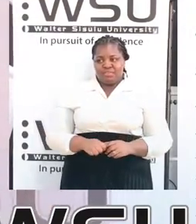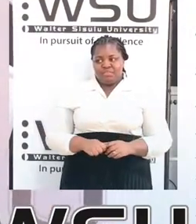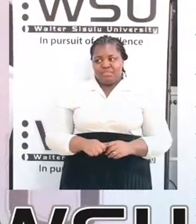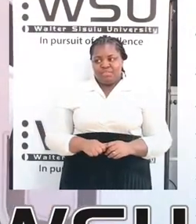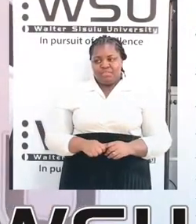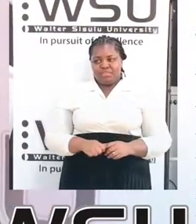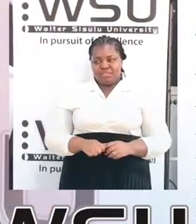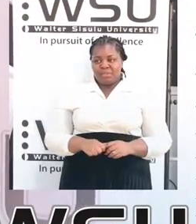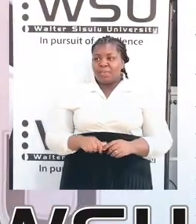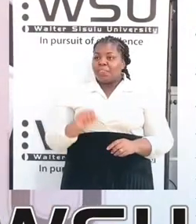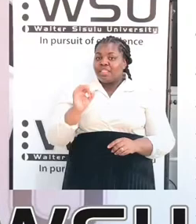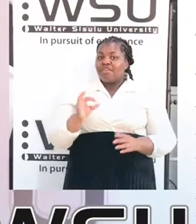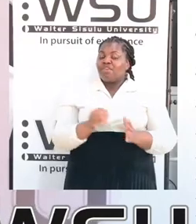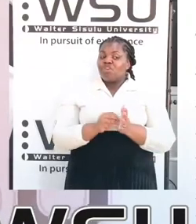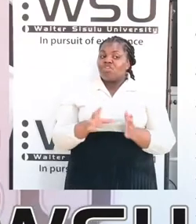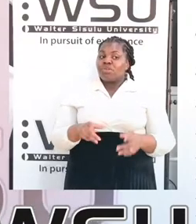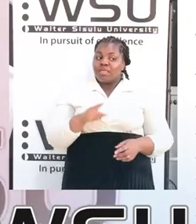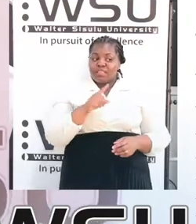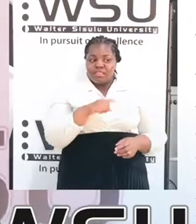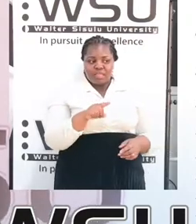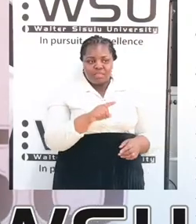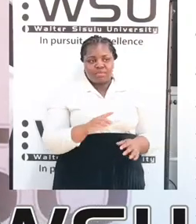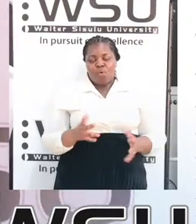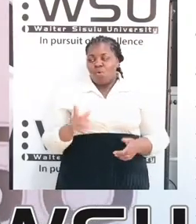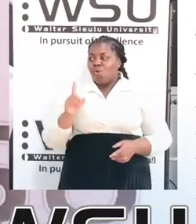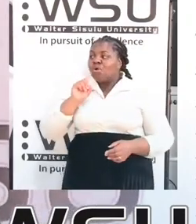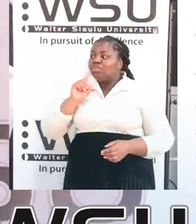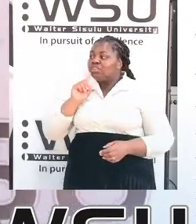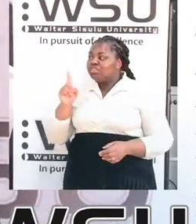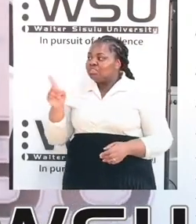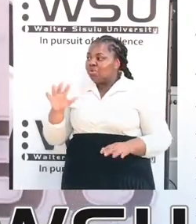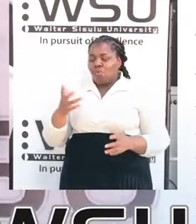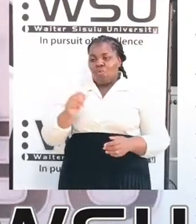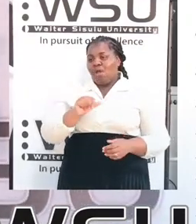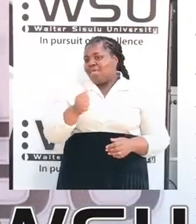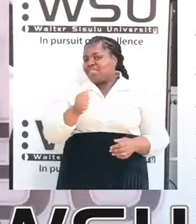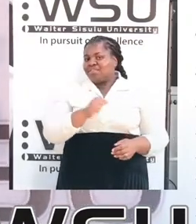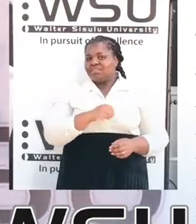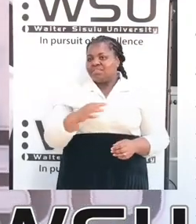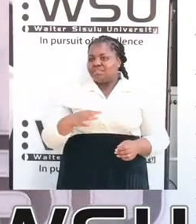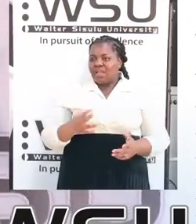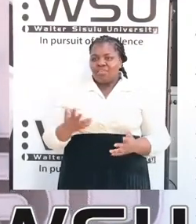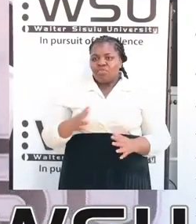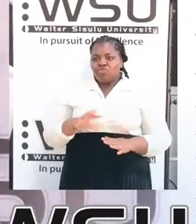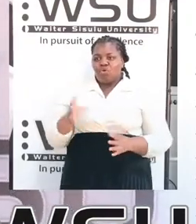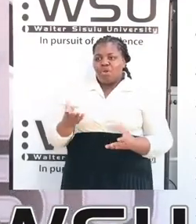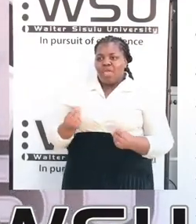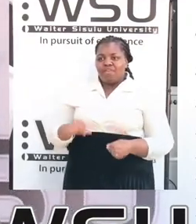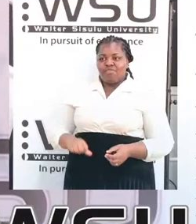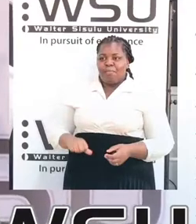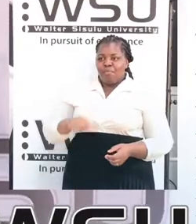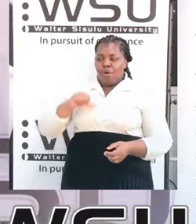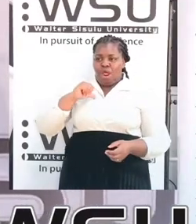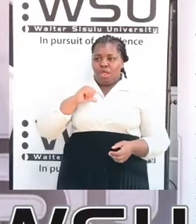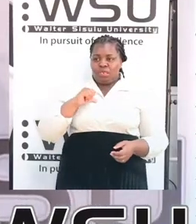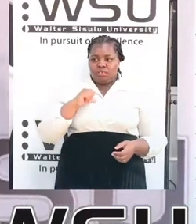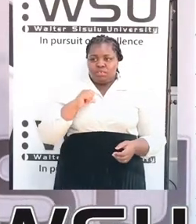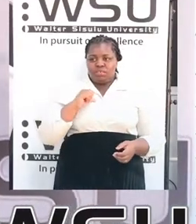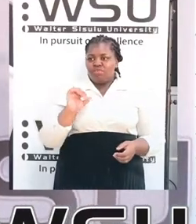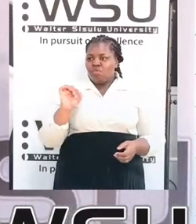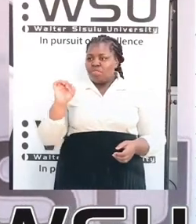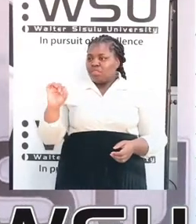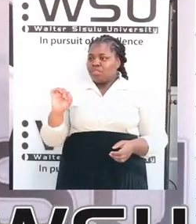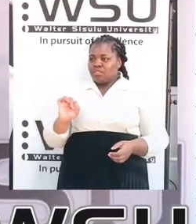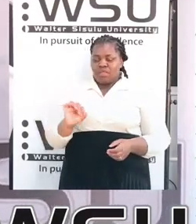If those students themselves or their teachers or other staff members don't have pride in their